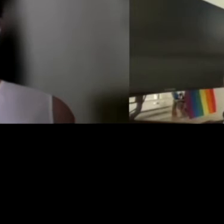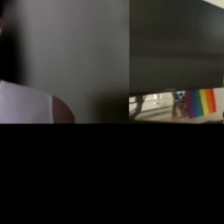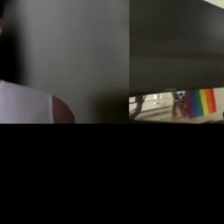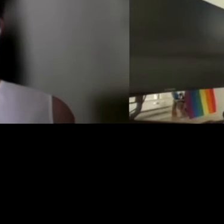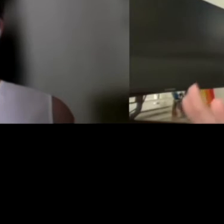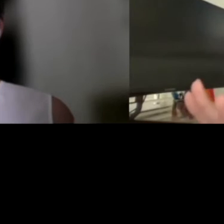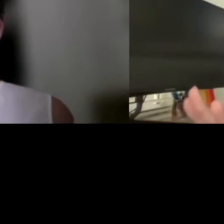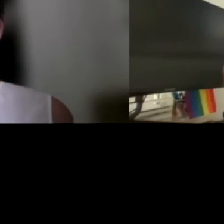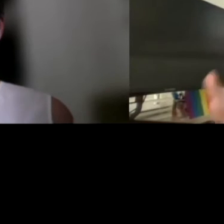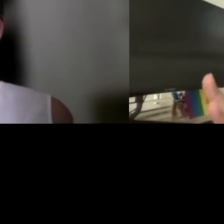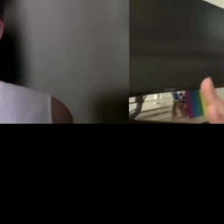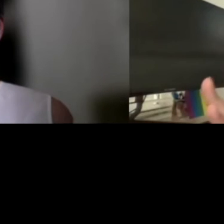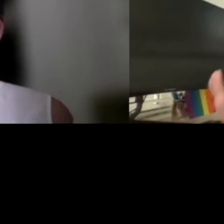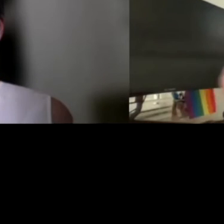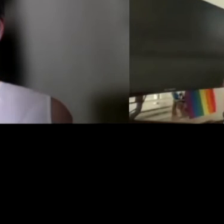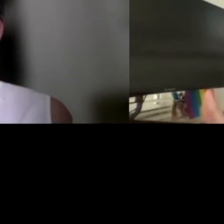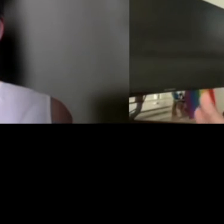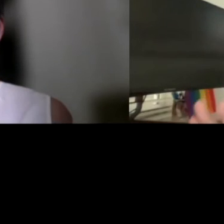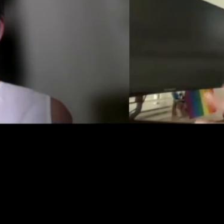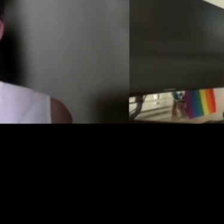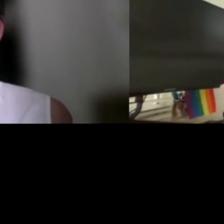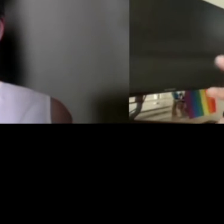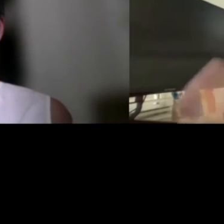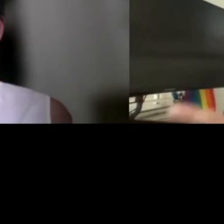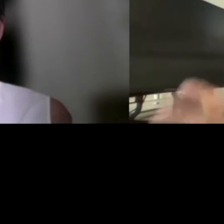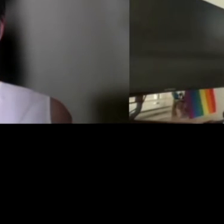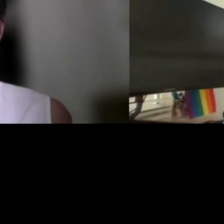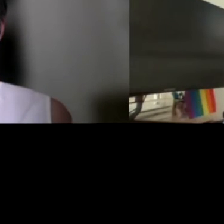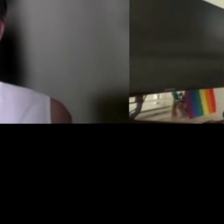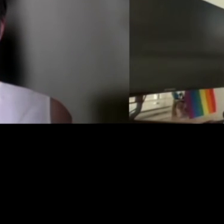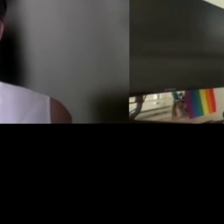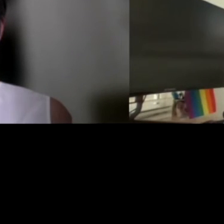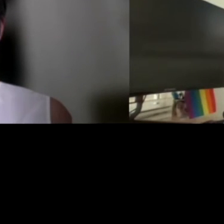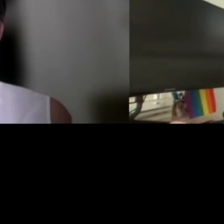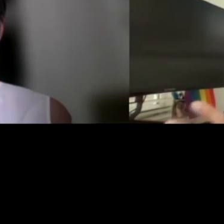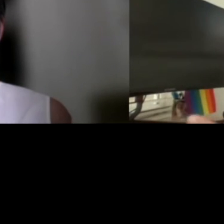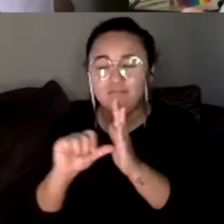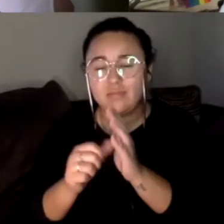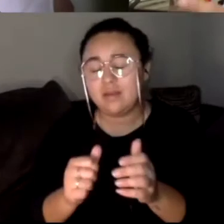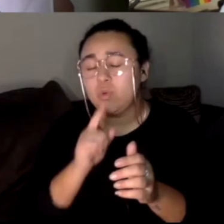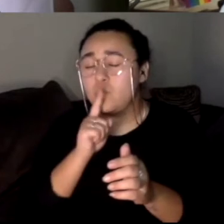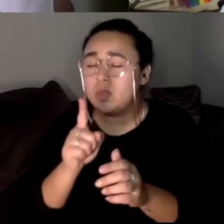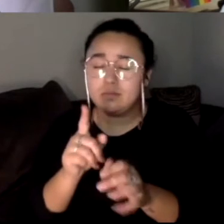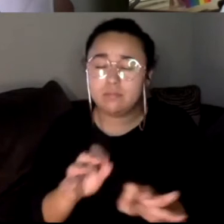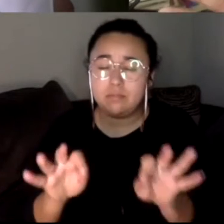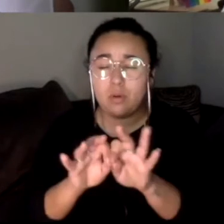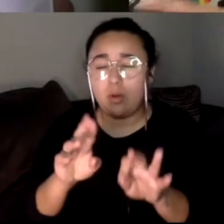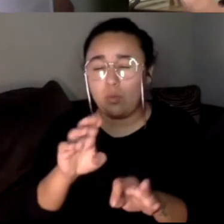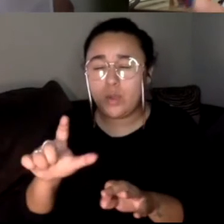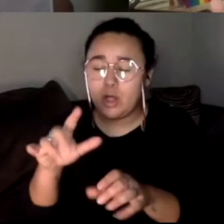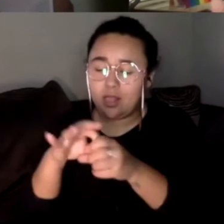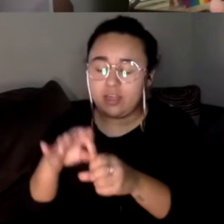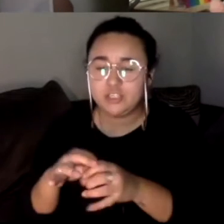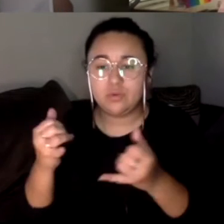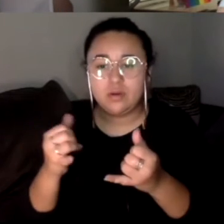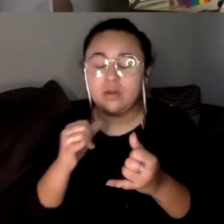I think the, to the point where a lot of our speakers have already made is how, how important the recall election is right now and how important it is not to